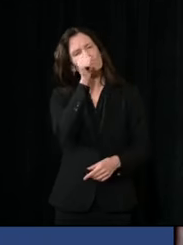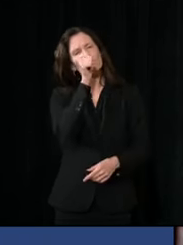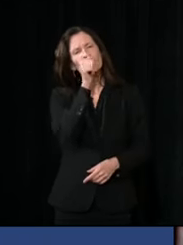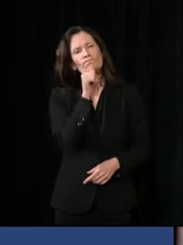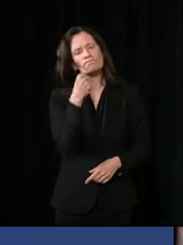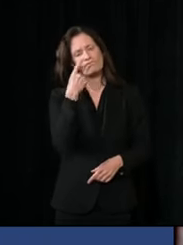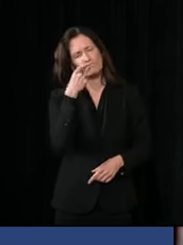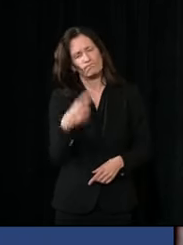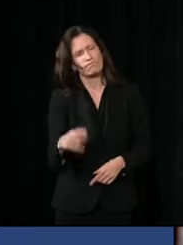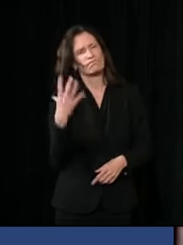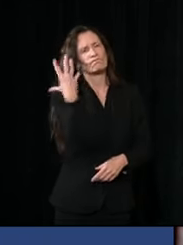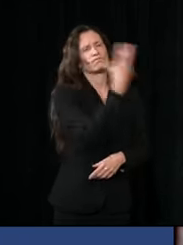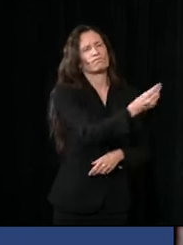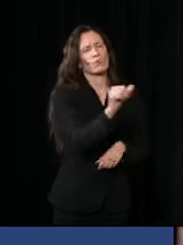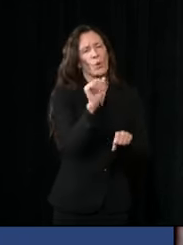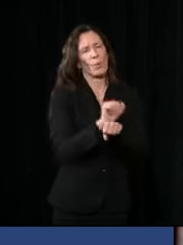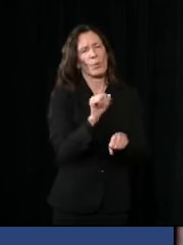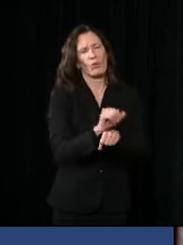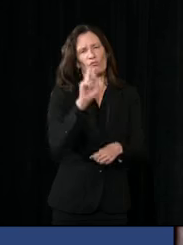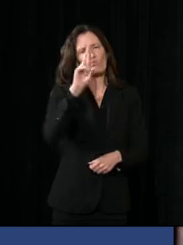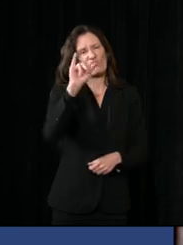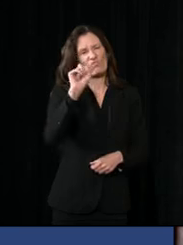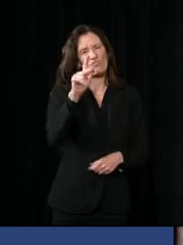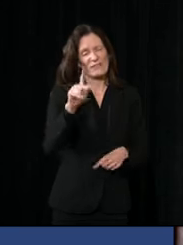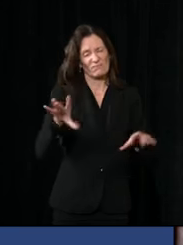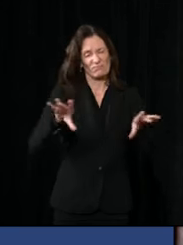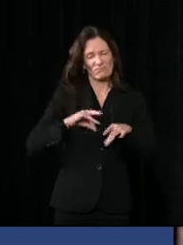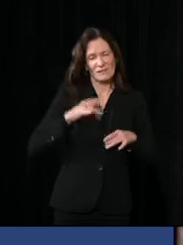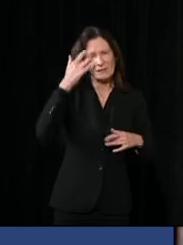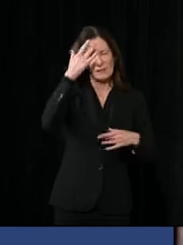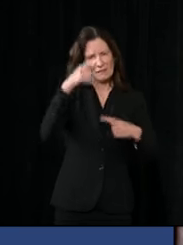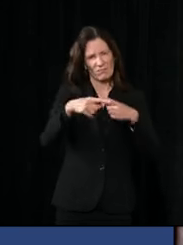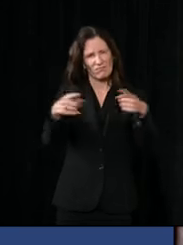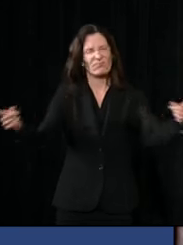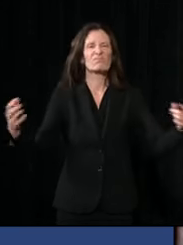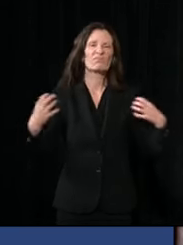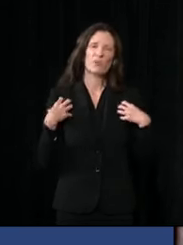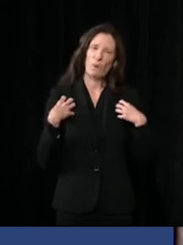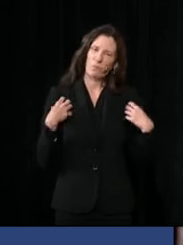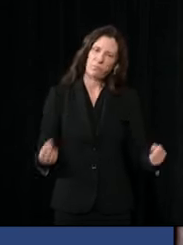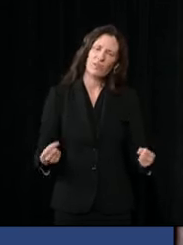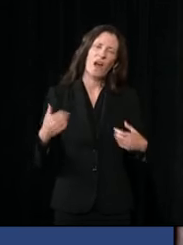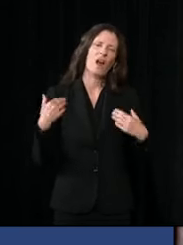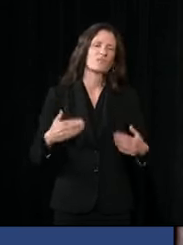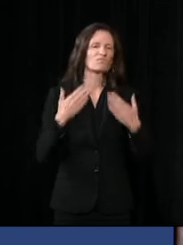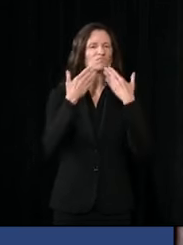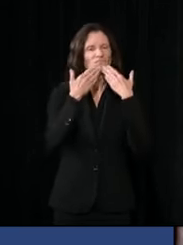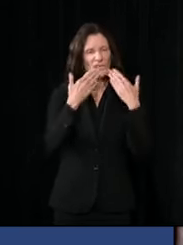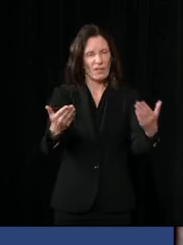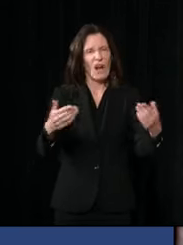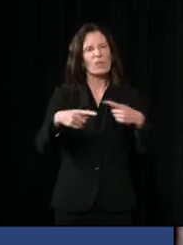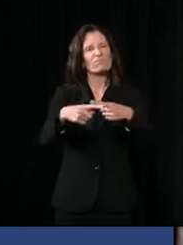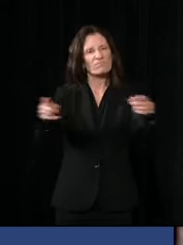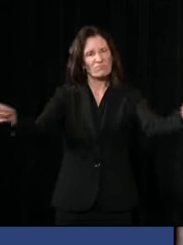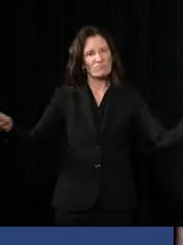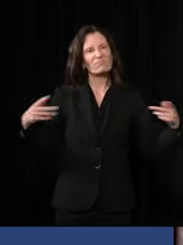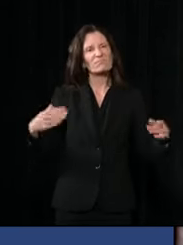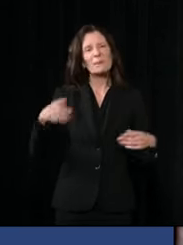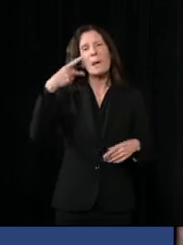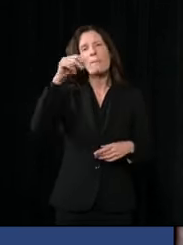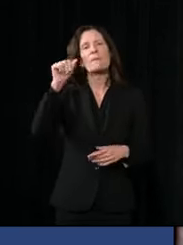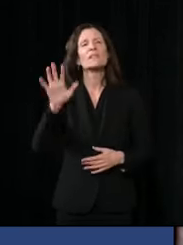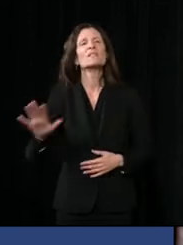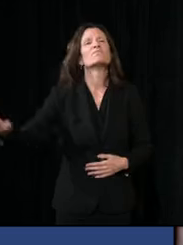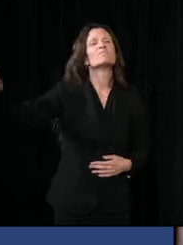virus, thousands of Pennsylvanians will face a road to recovery of their own. As of today, there have